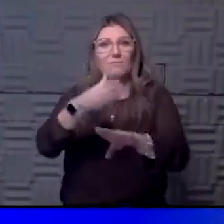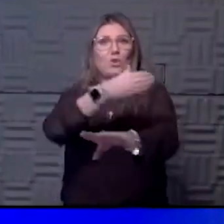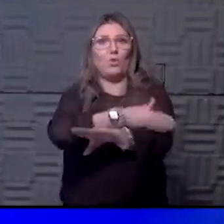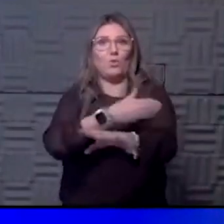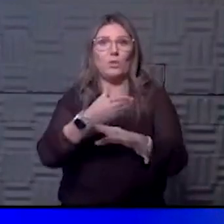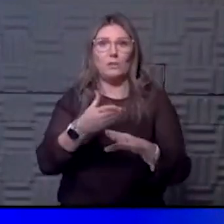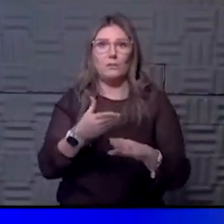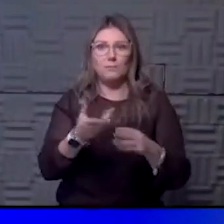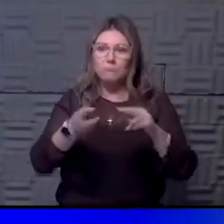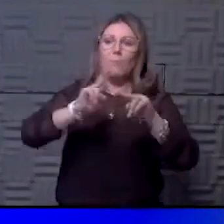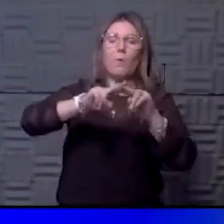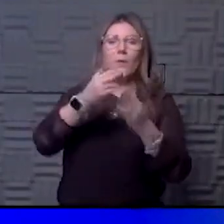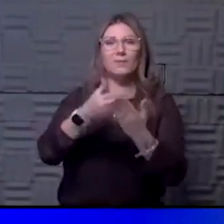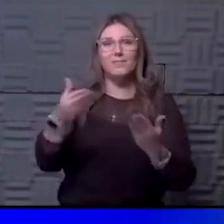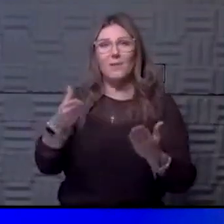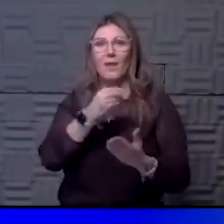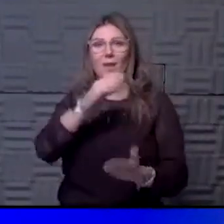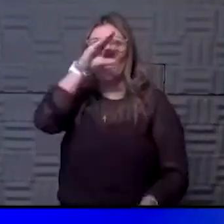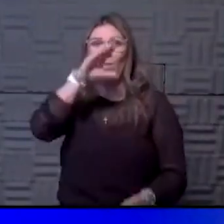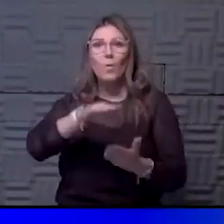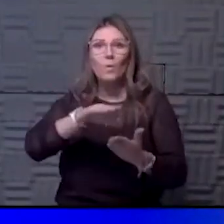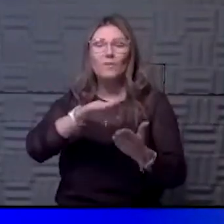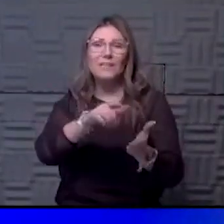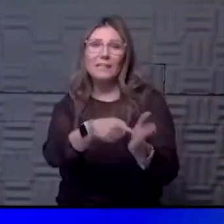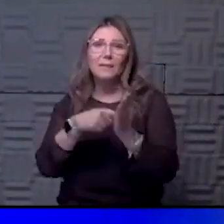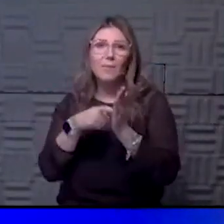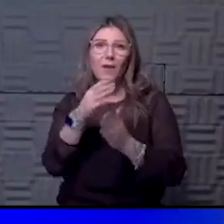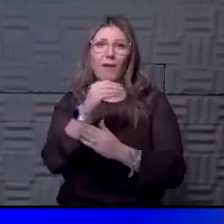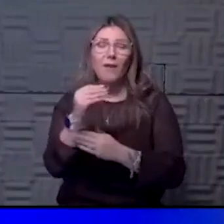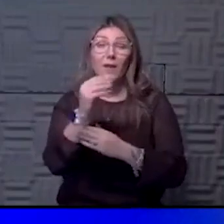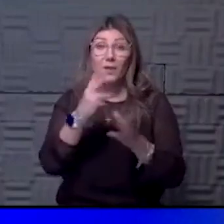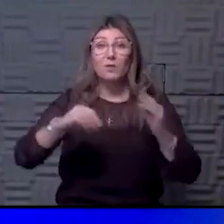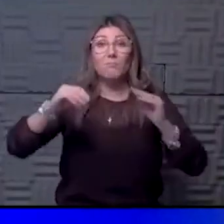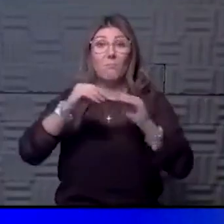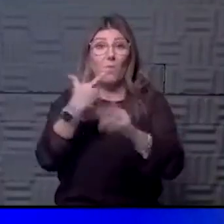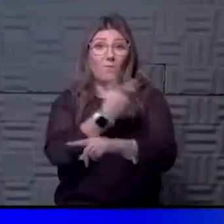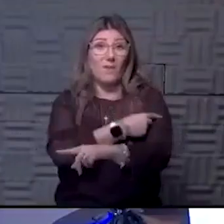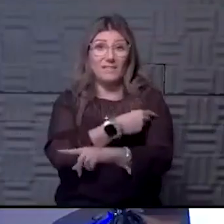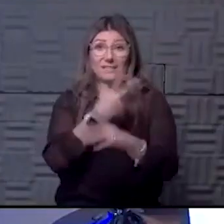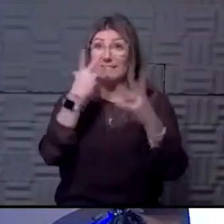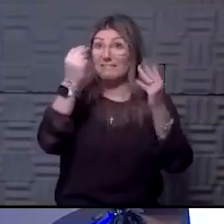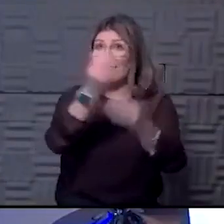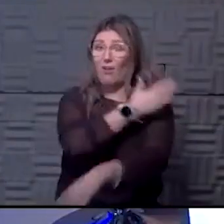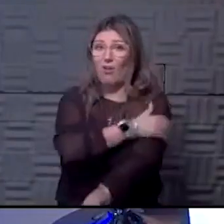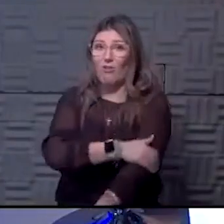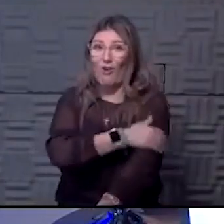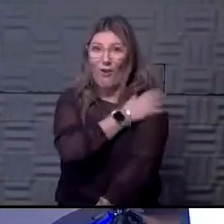and hopefully decrease that demand and get more vaccine into arms.